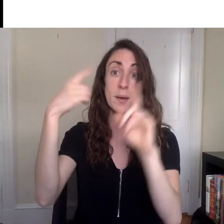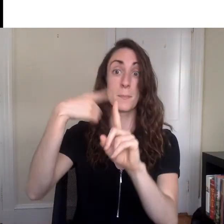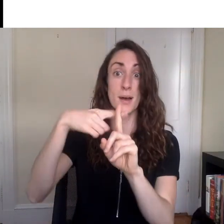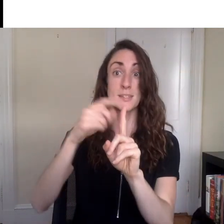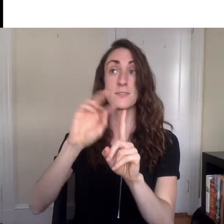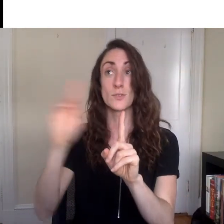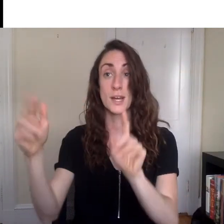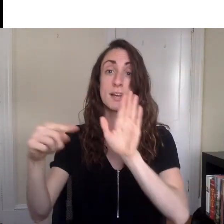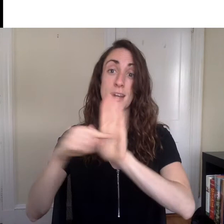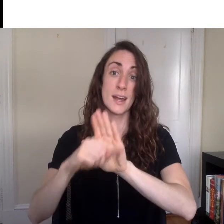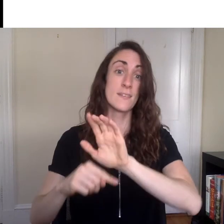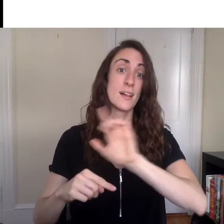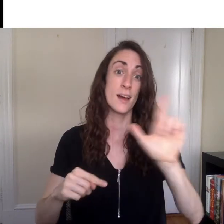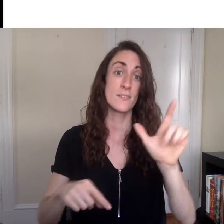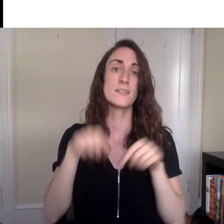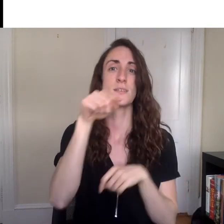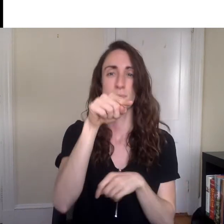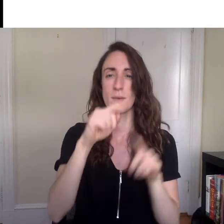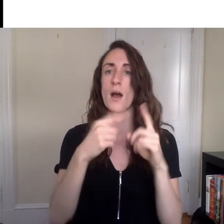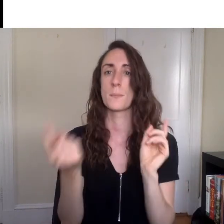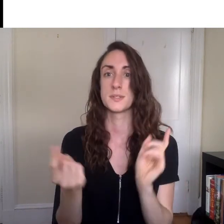a negative already in the formula.